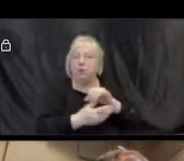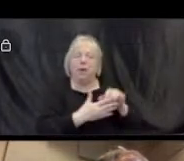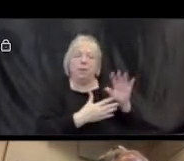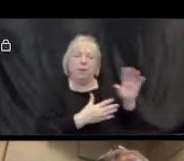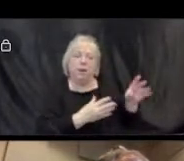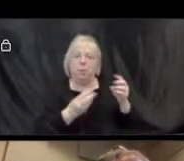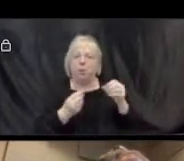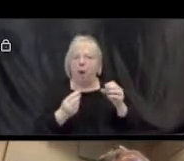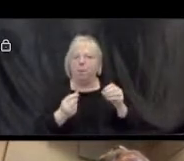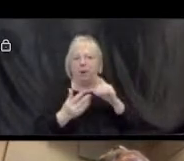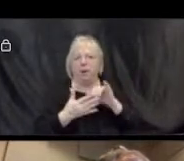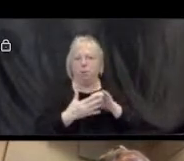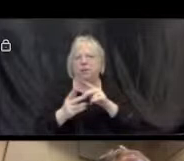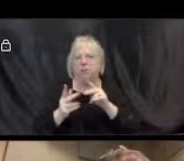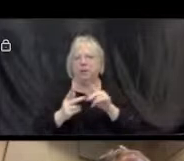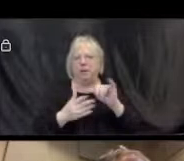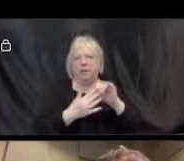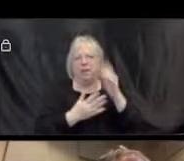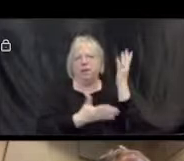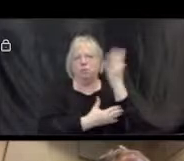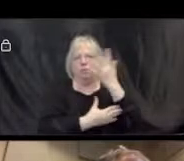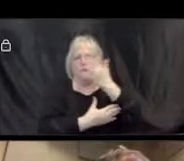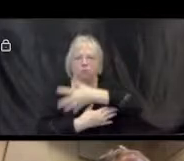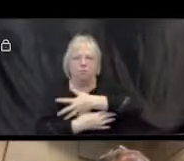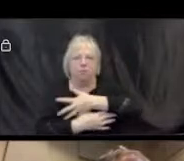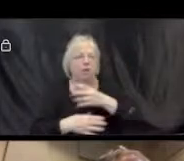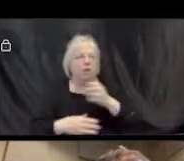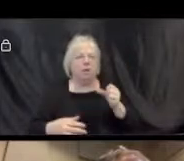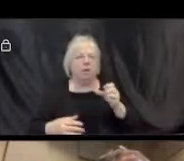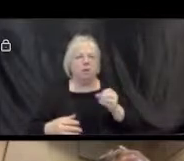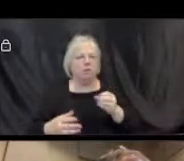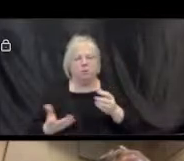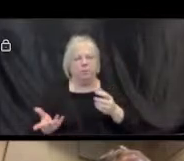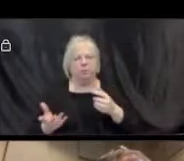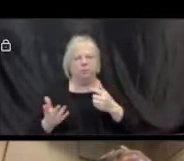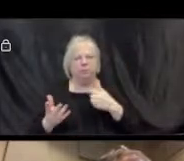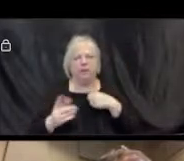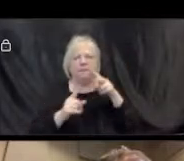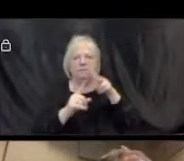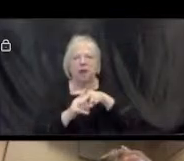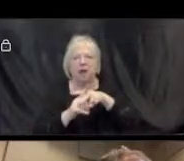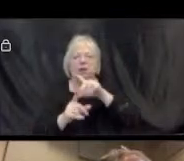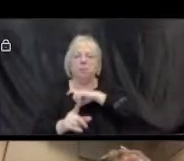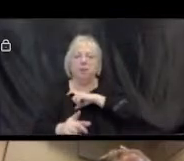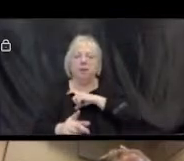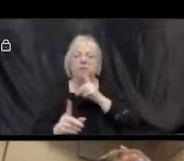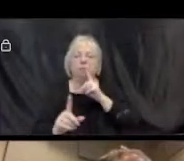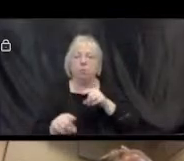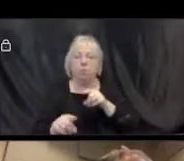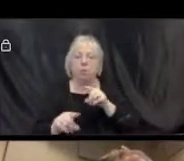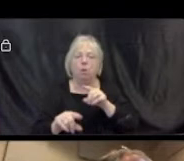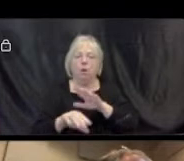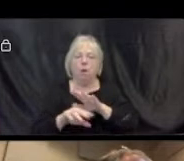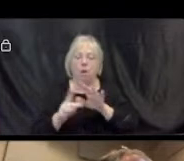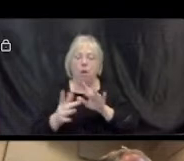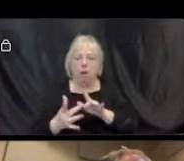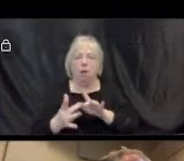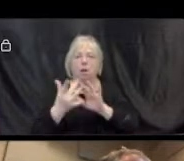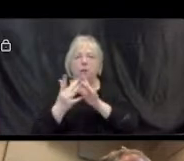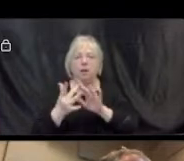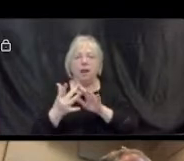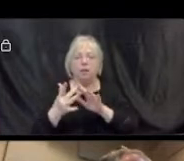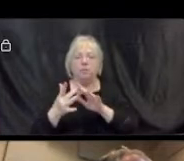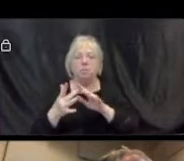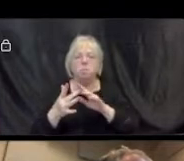property. So therefore, I filed a police report online stating